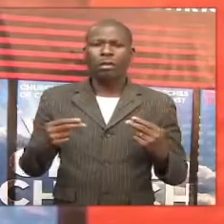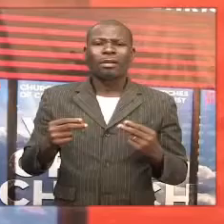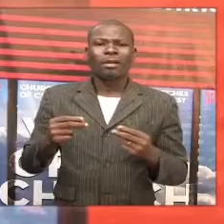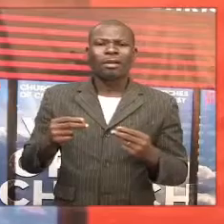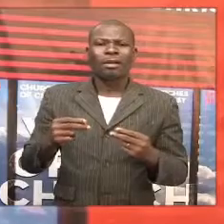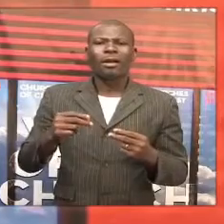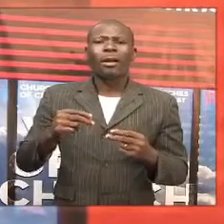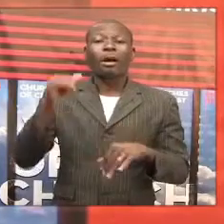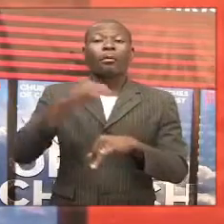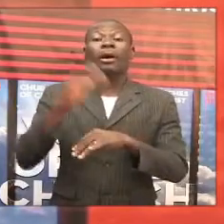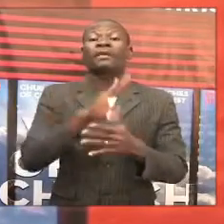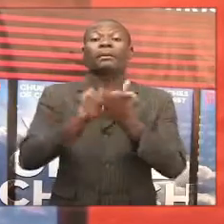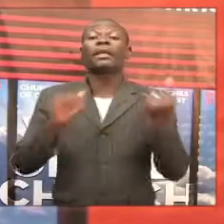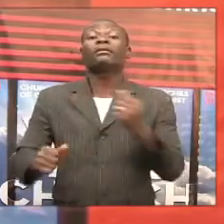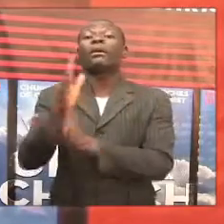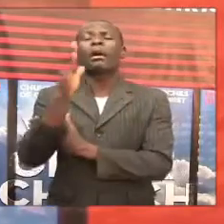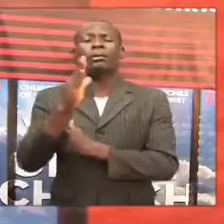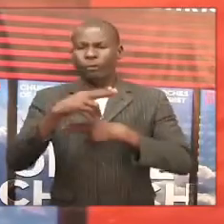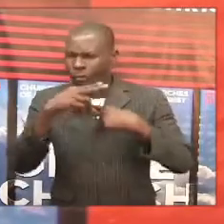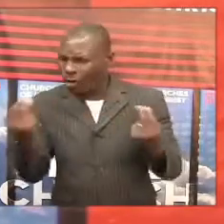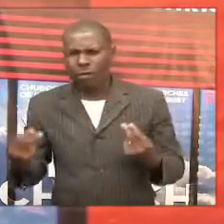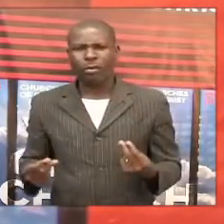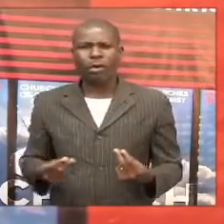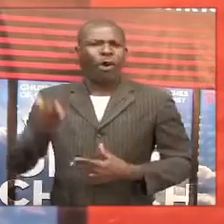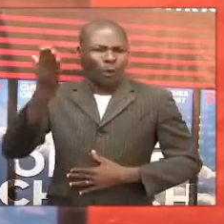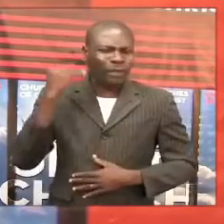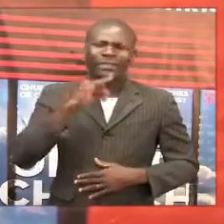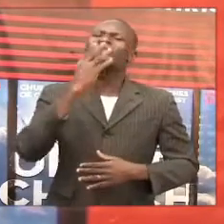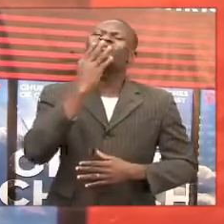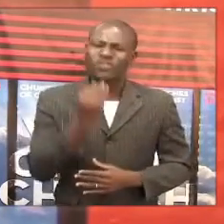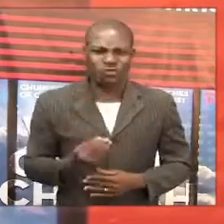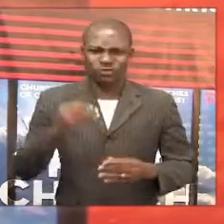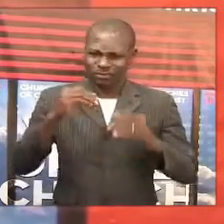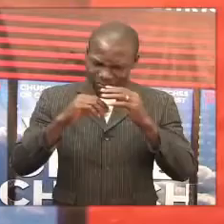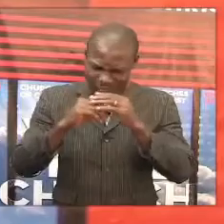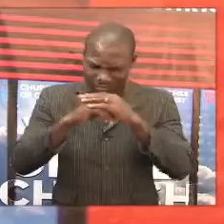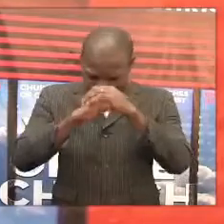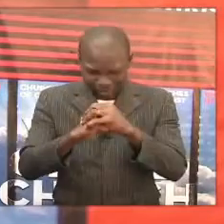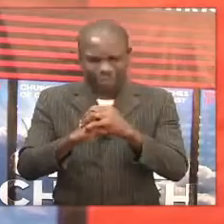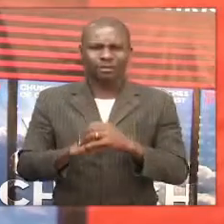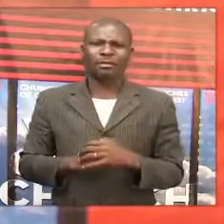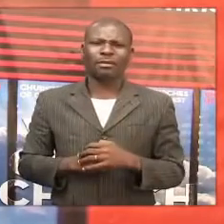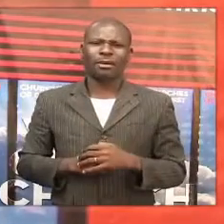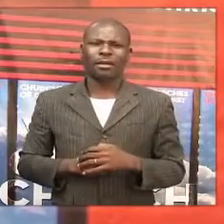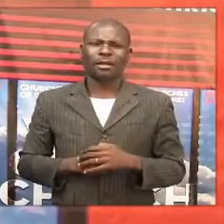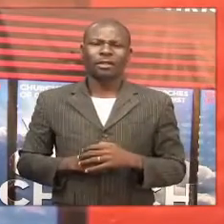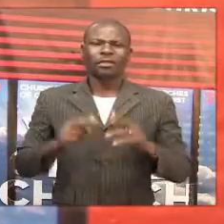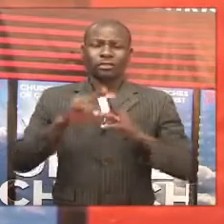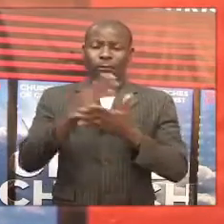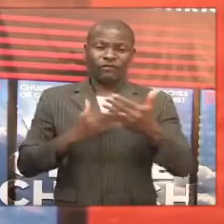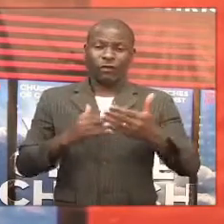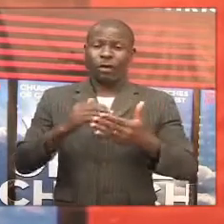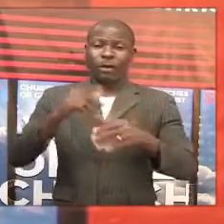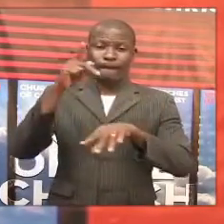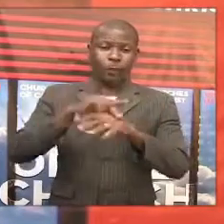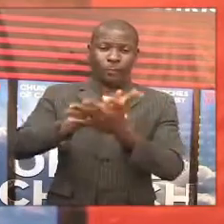onye nyami ni ana. Dabi. No Judaism mu. Enti Paul ansa na obeye Christo ni no. Na Jew